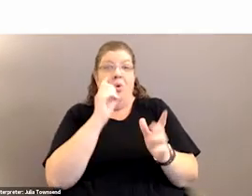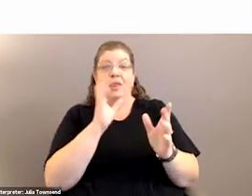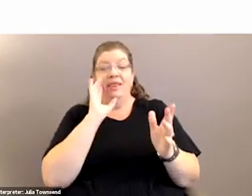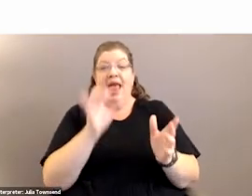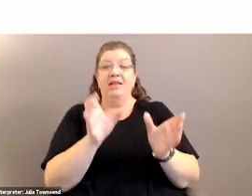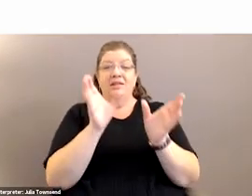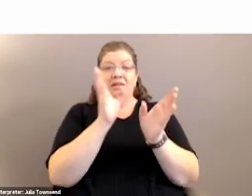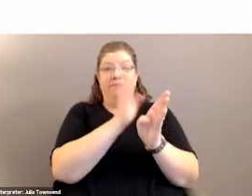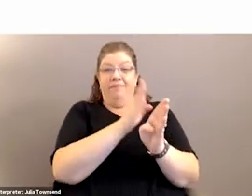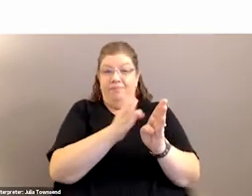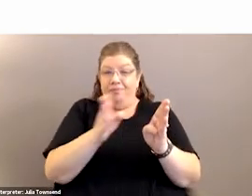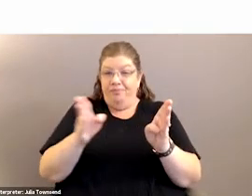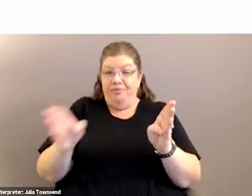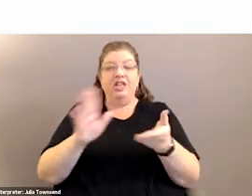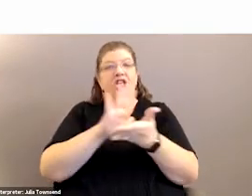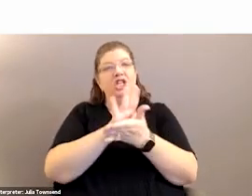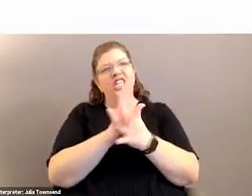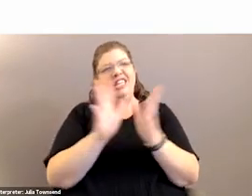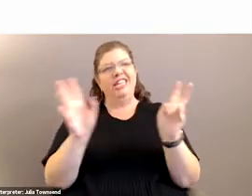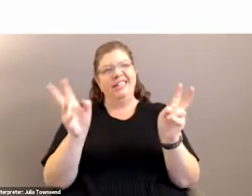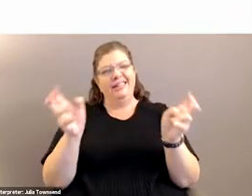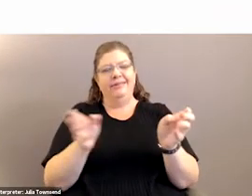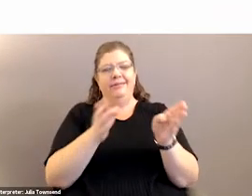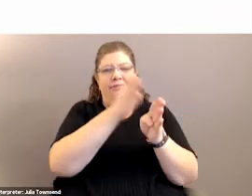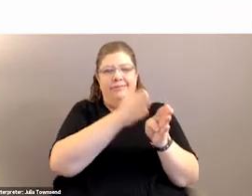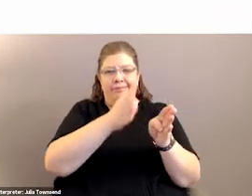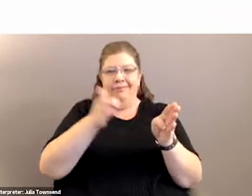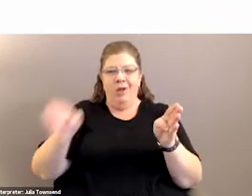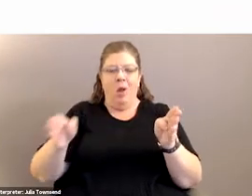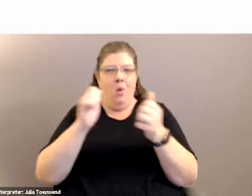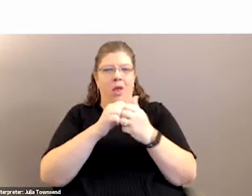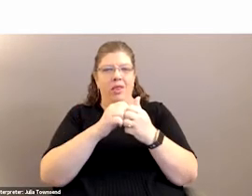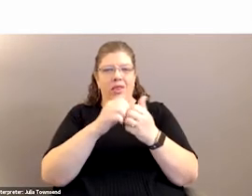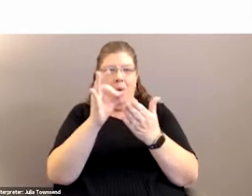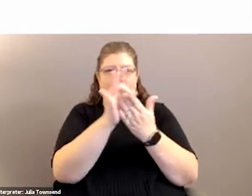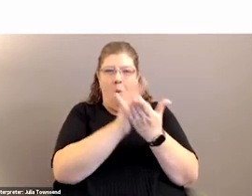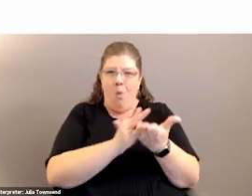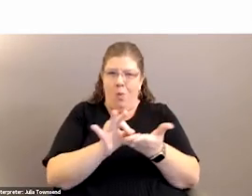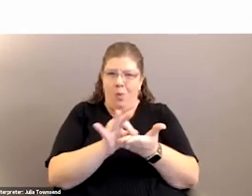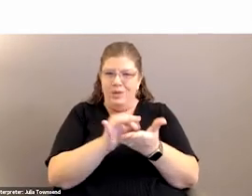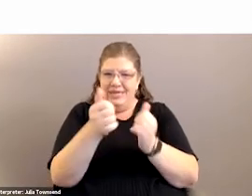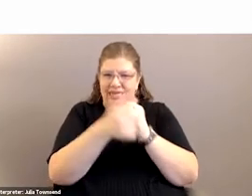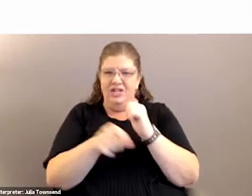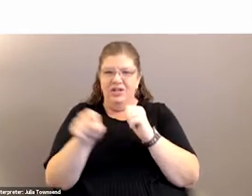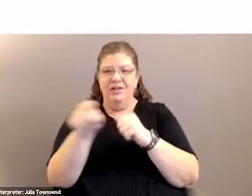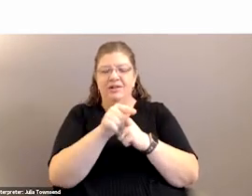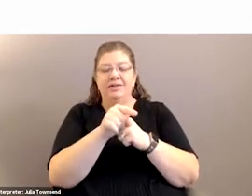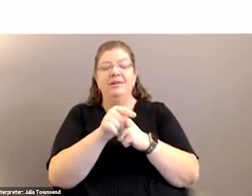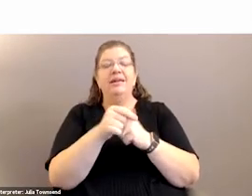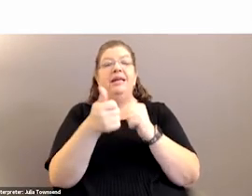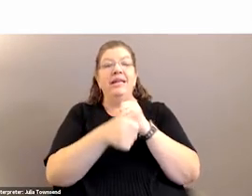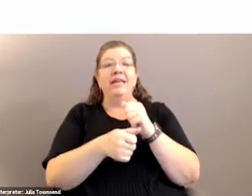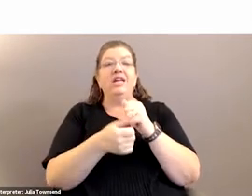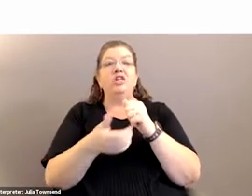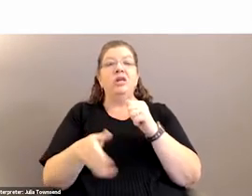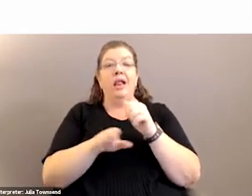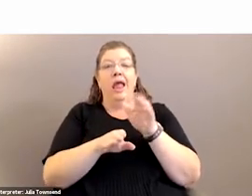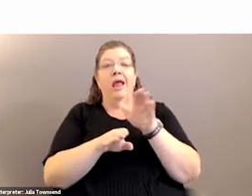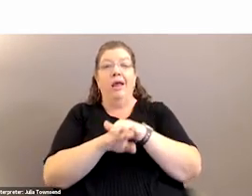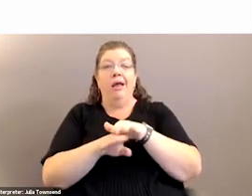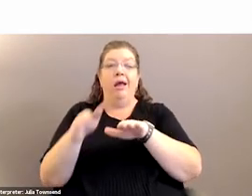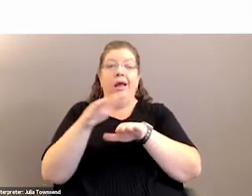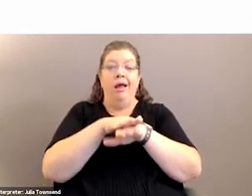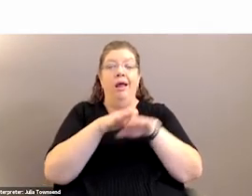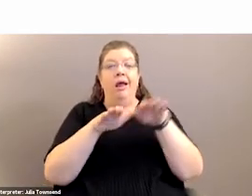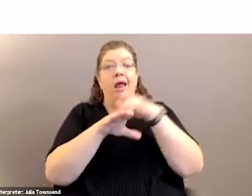cheese or these slices with its characteristic holes um each layer represents one of our defenses against the